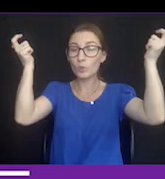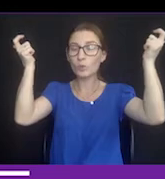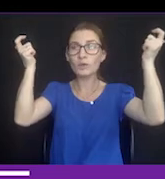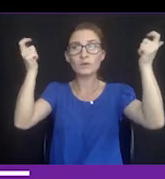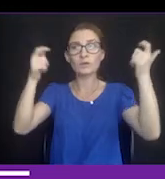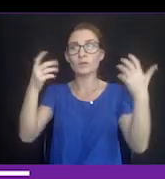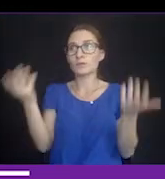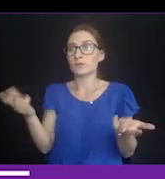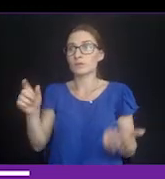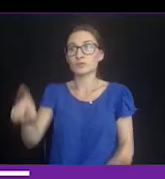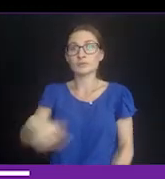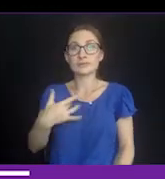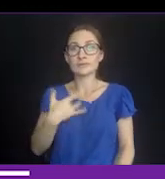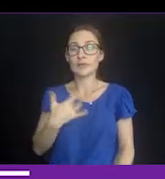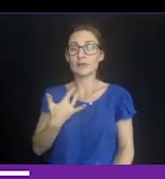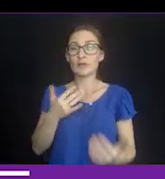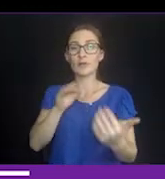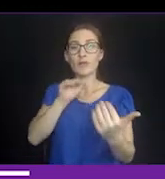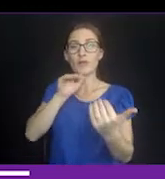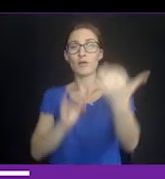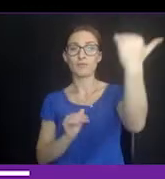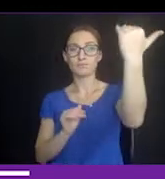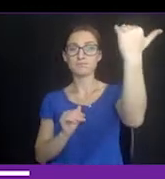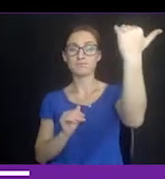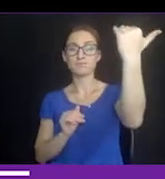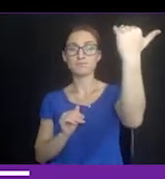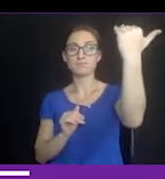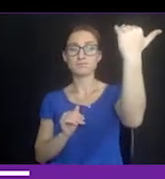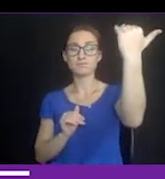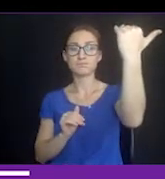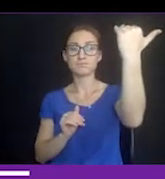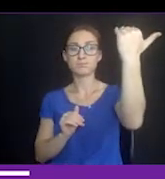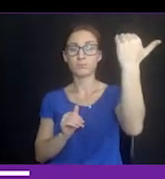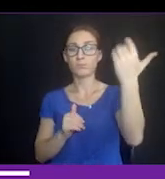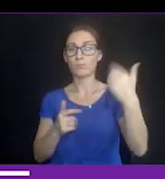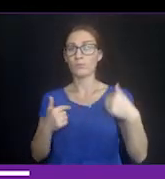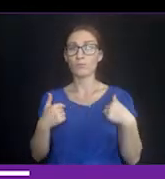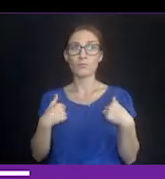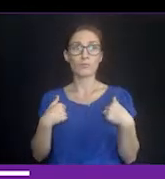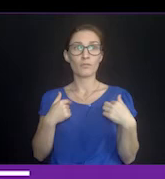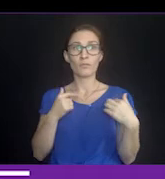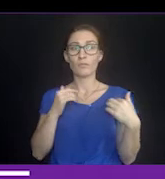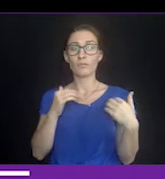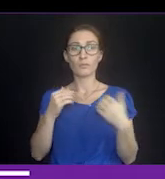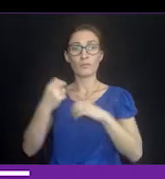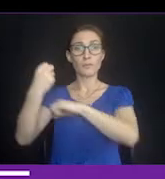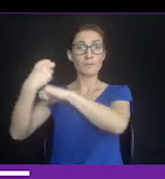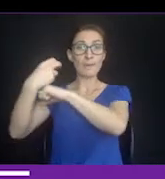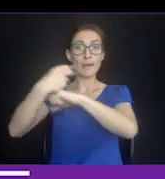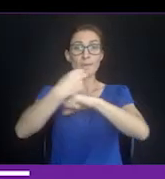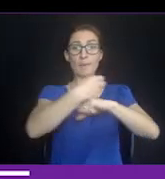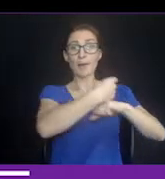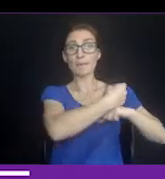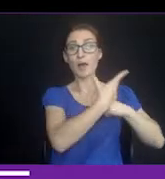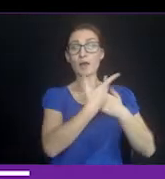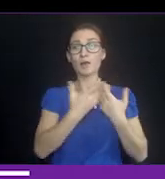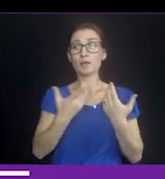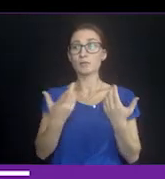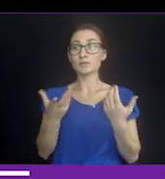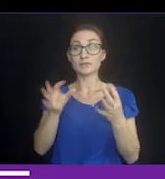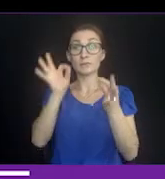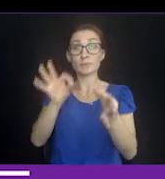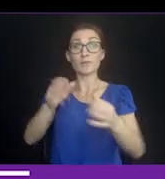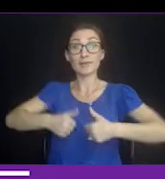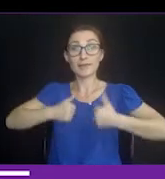suicidal have such distorted sense of ego, for instance, where they feel like they're just such less than every other person on the